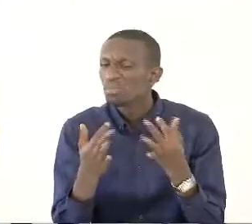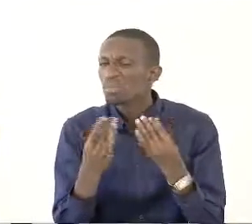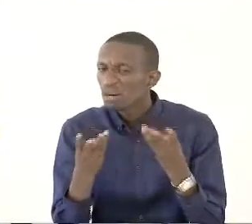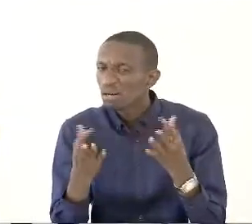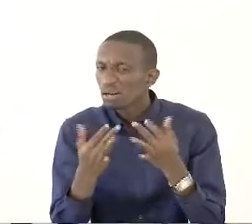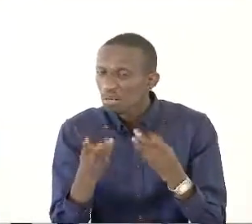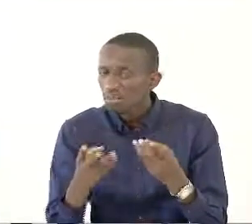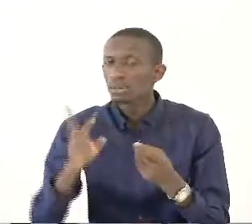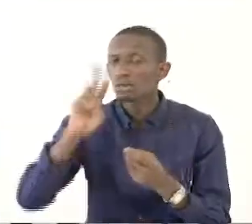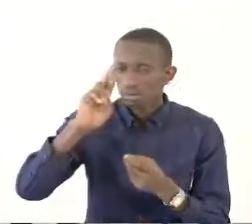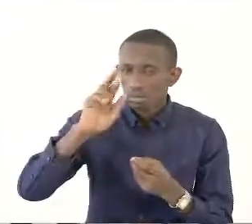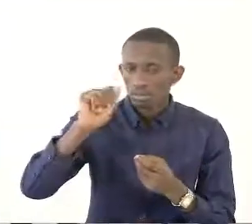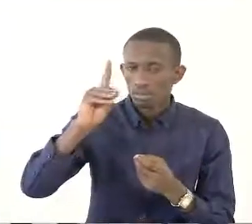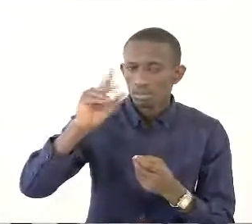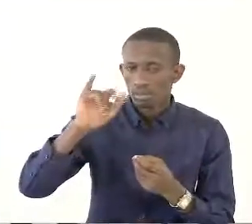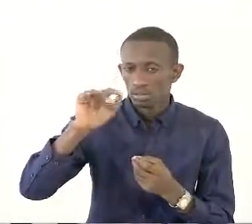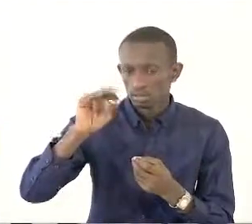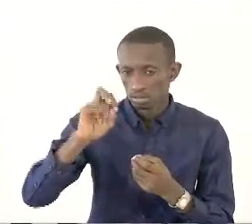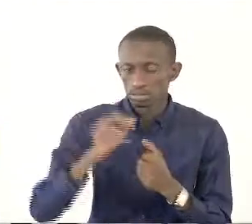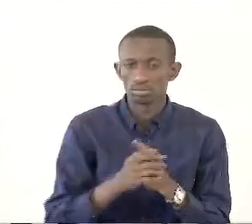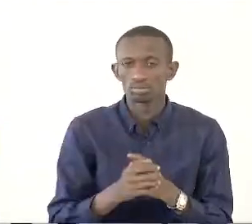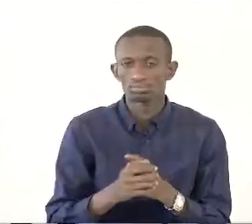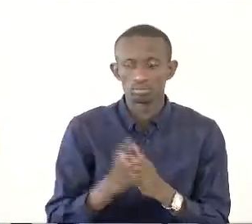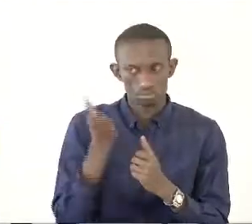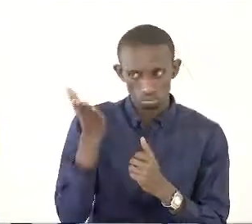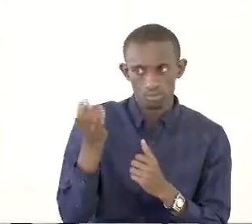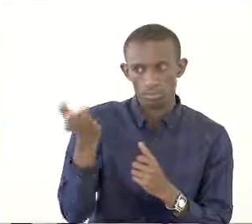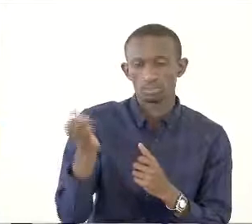exposed to, and then, but with the help of this